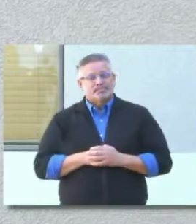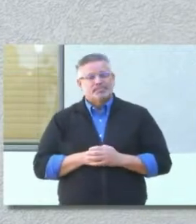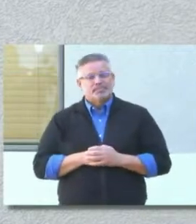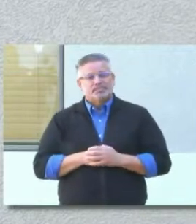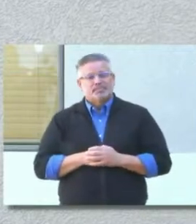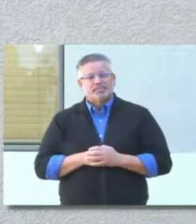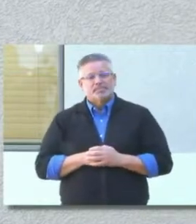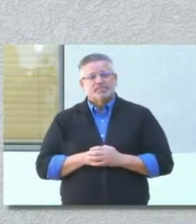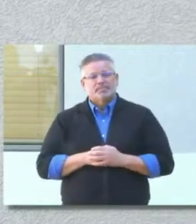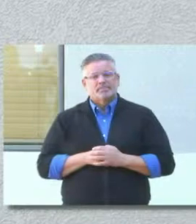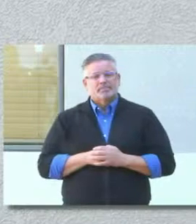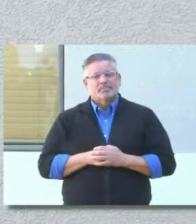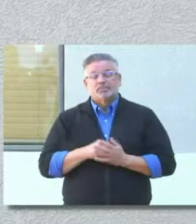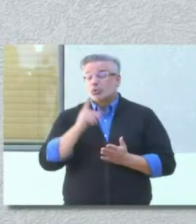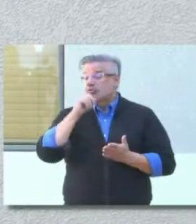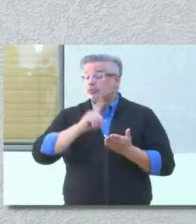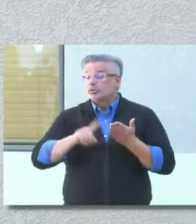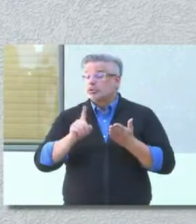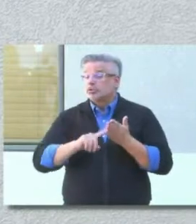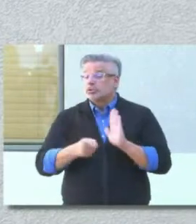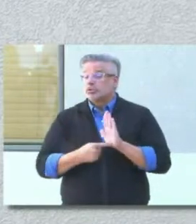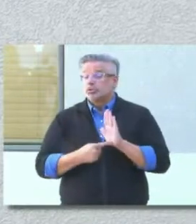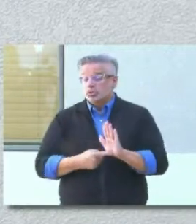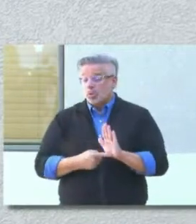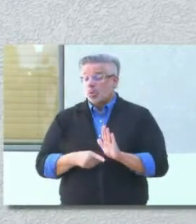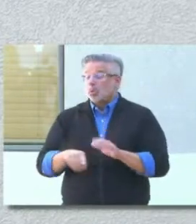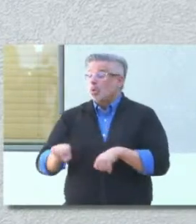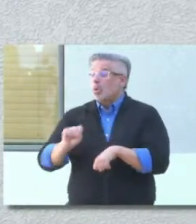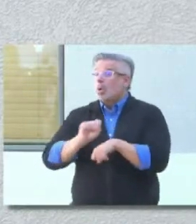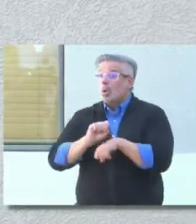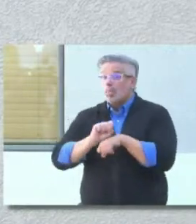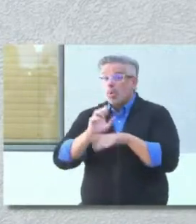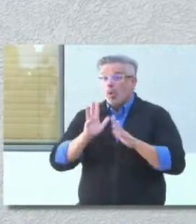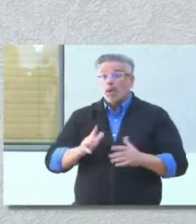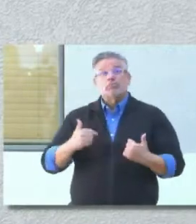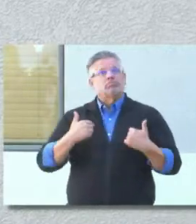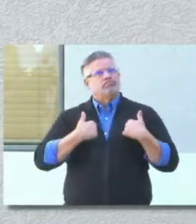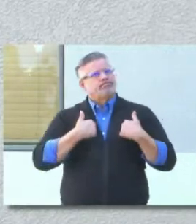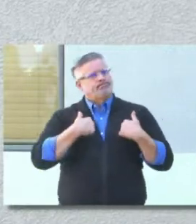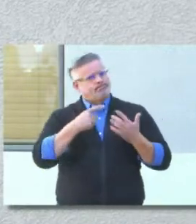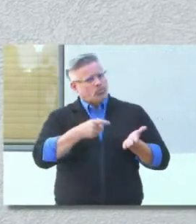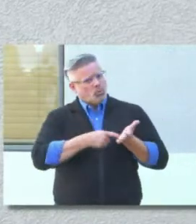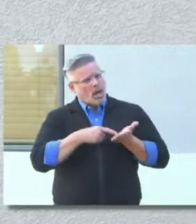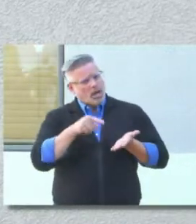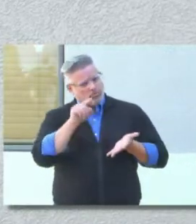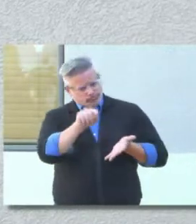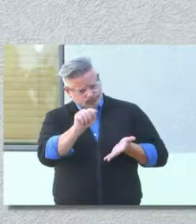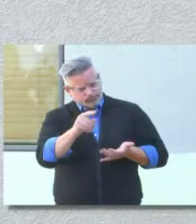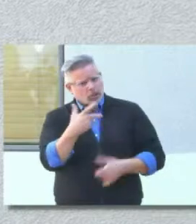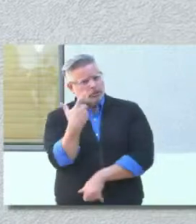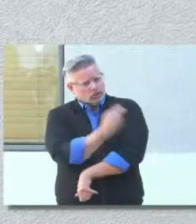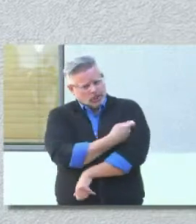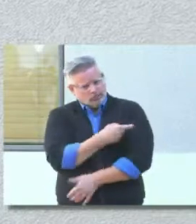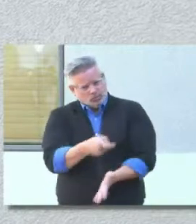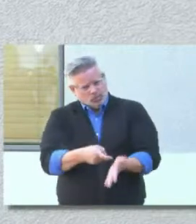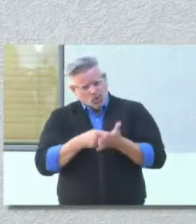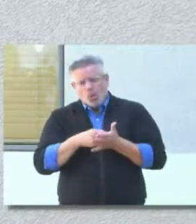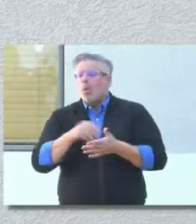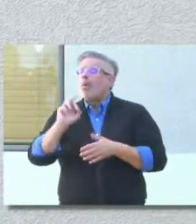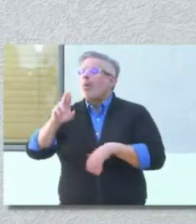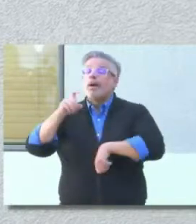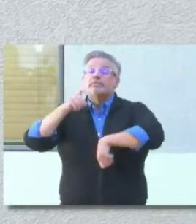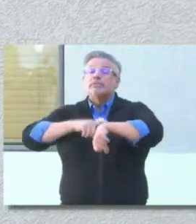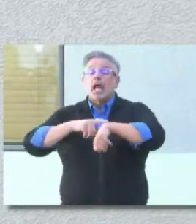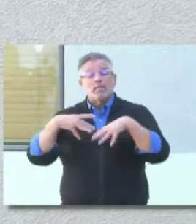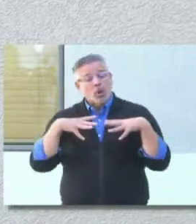research has shown when their employers have either incentives or mandates to make available time off to